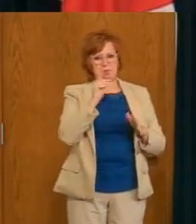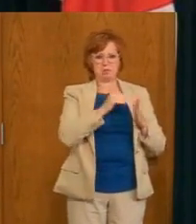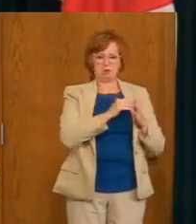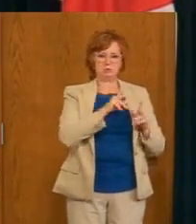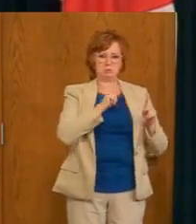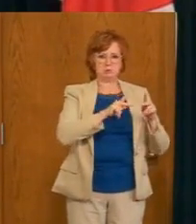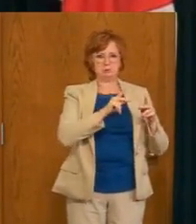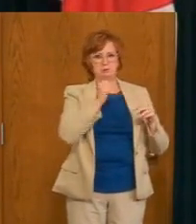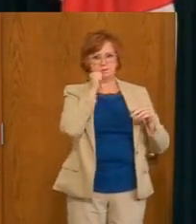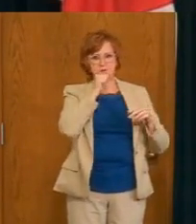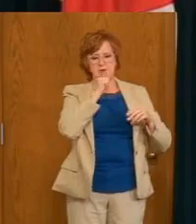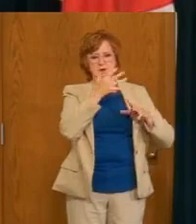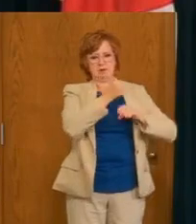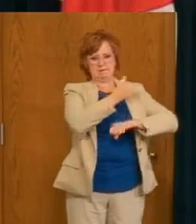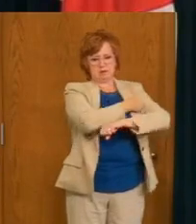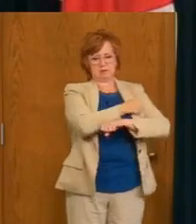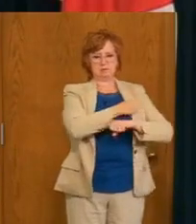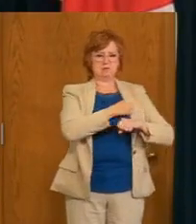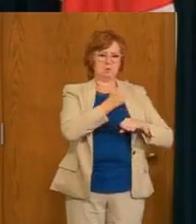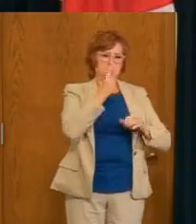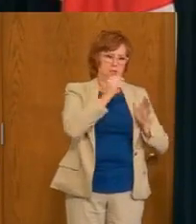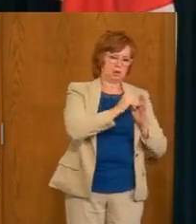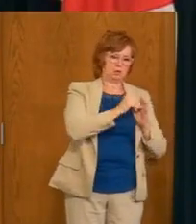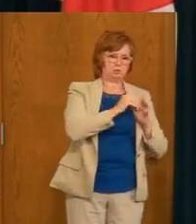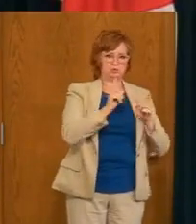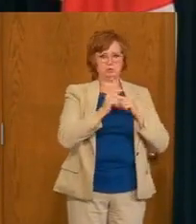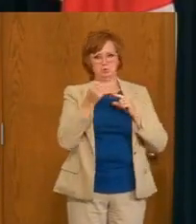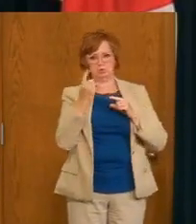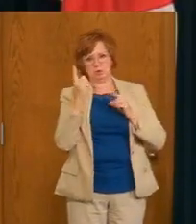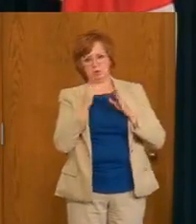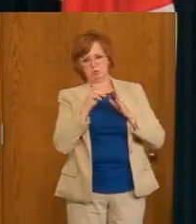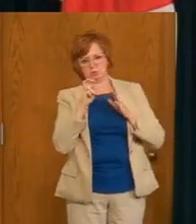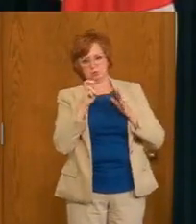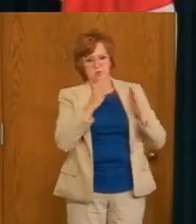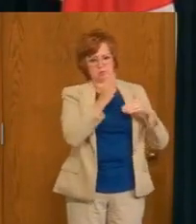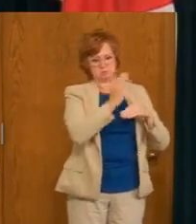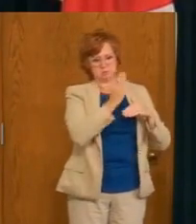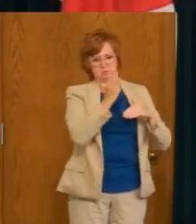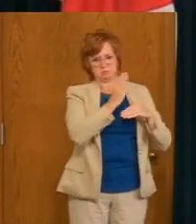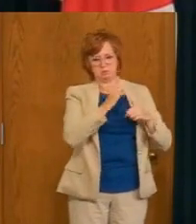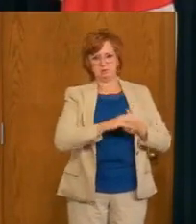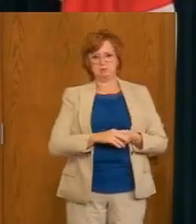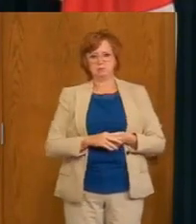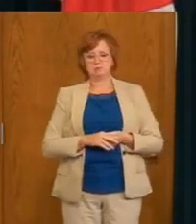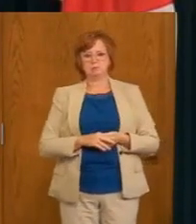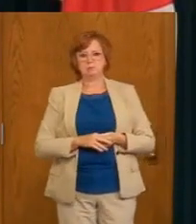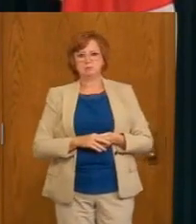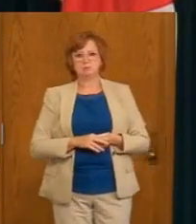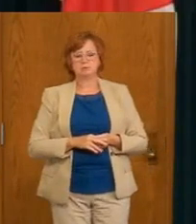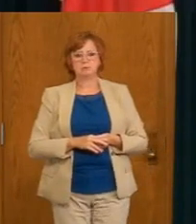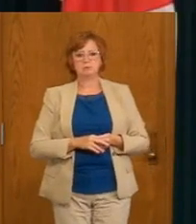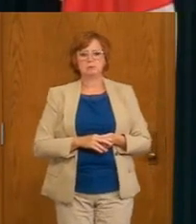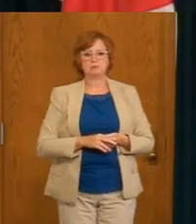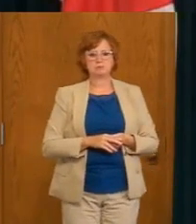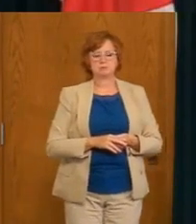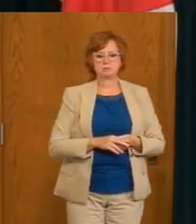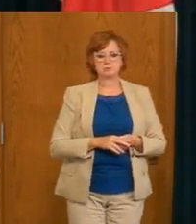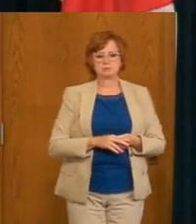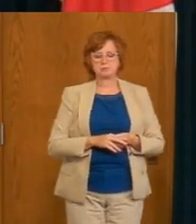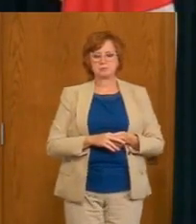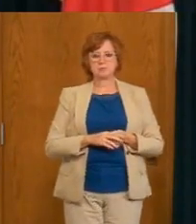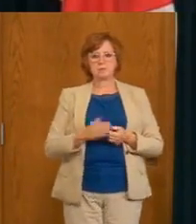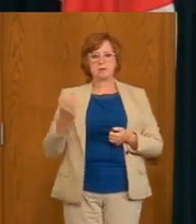afternoon, gentlemen. I'm curious why we're not seeing a more definitive, more aggressive plan to have that